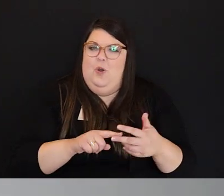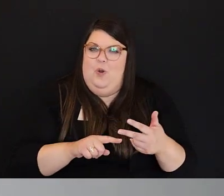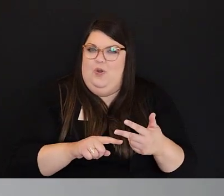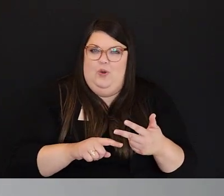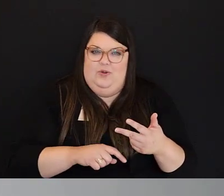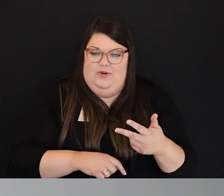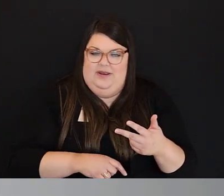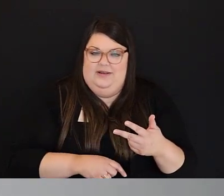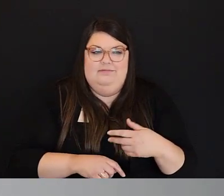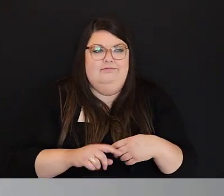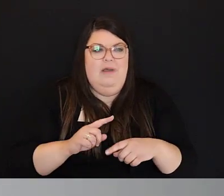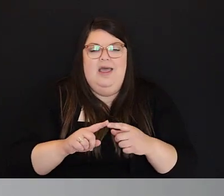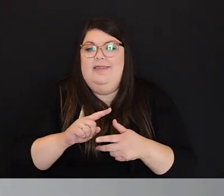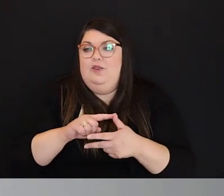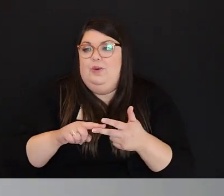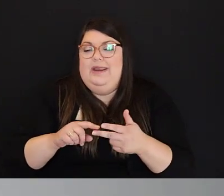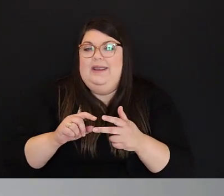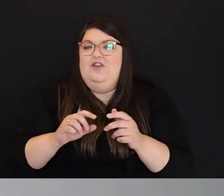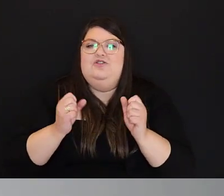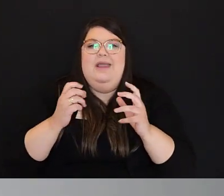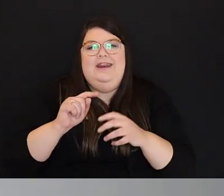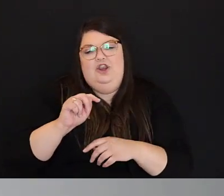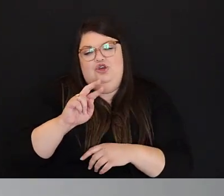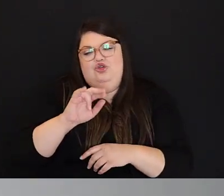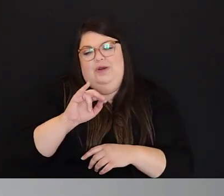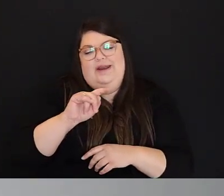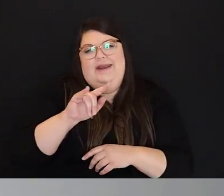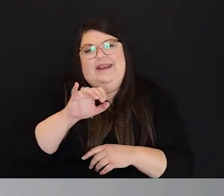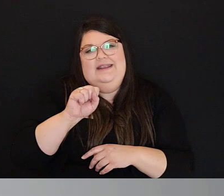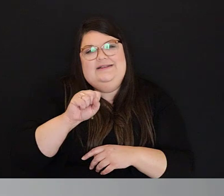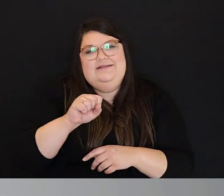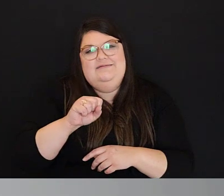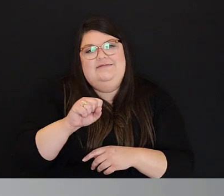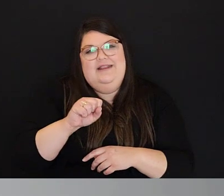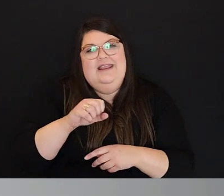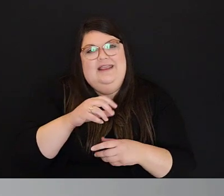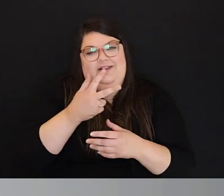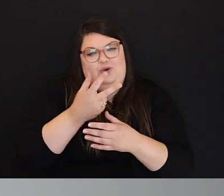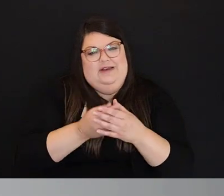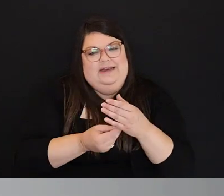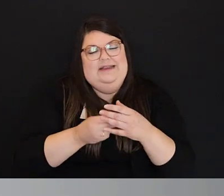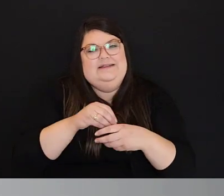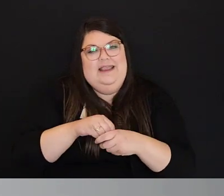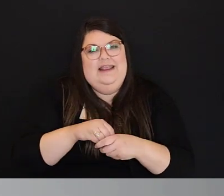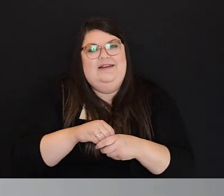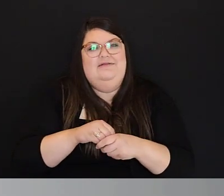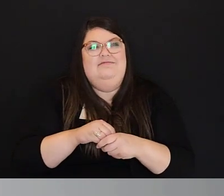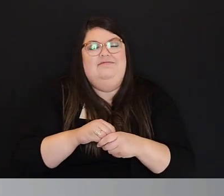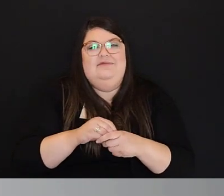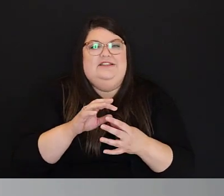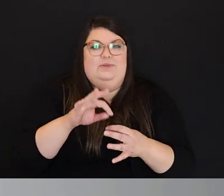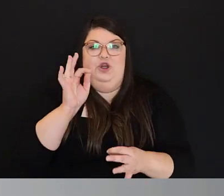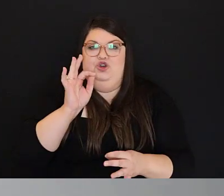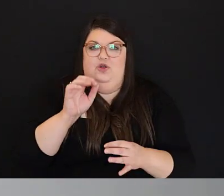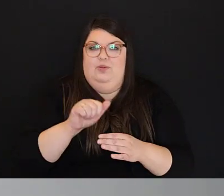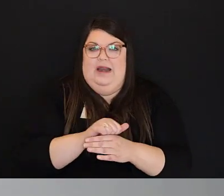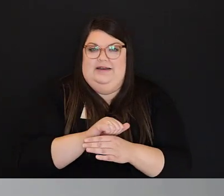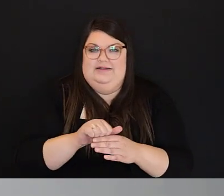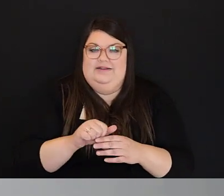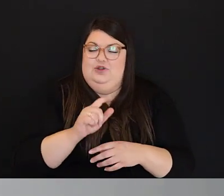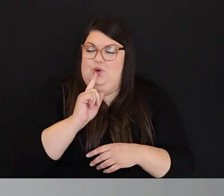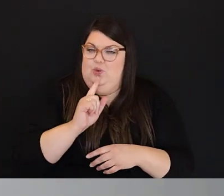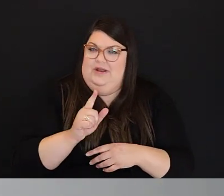know, any, like, there's a lot of trinities in spiritual practices. So it really has to do with,